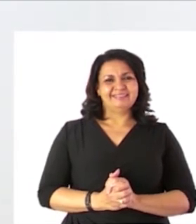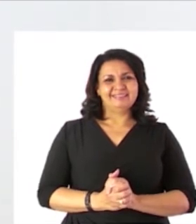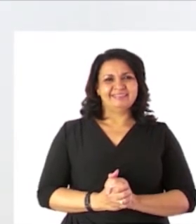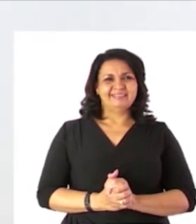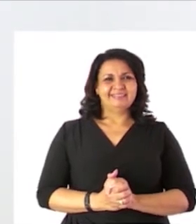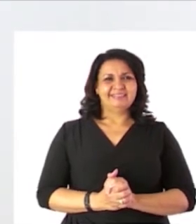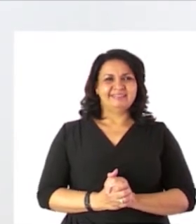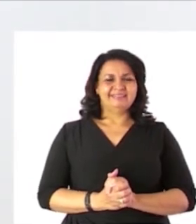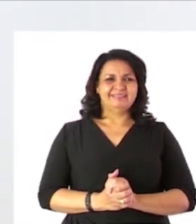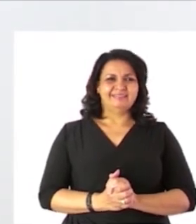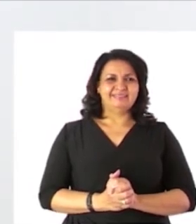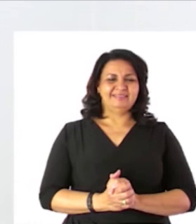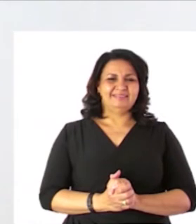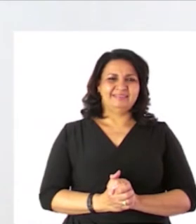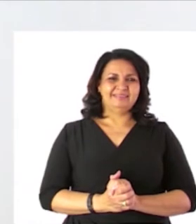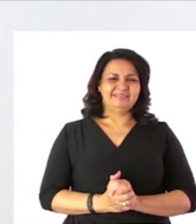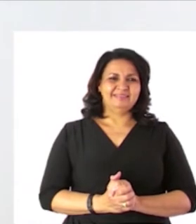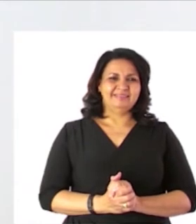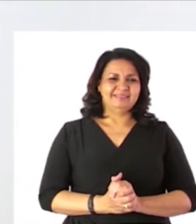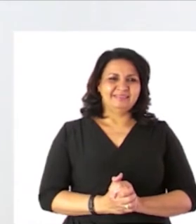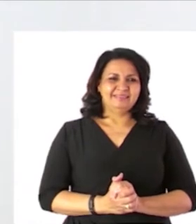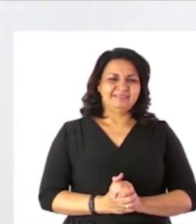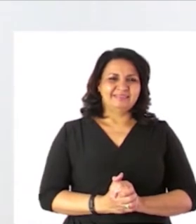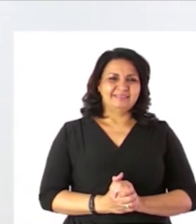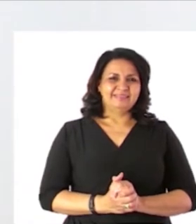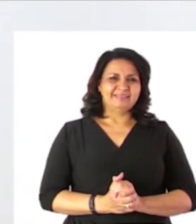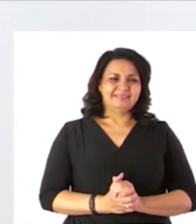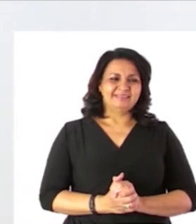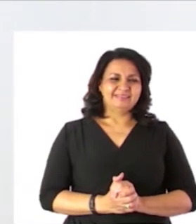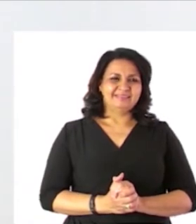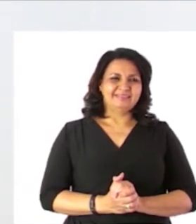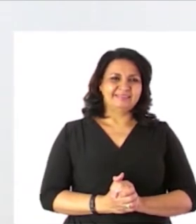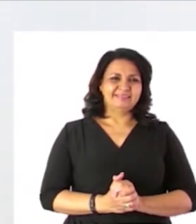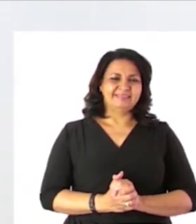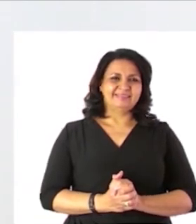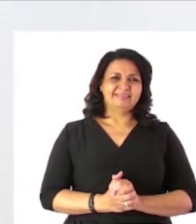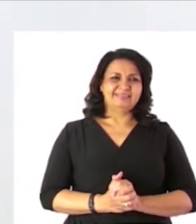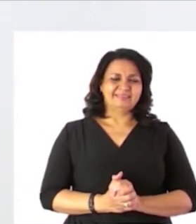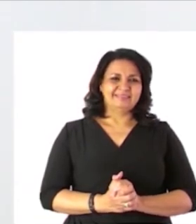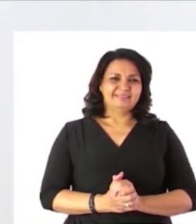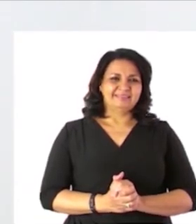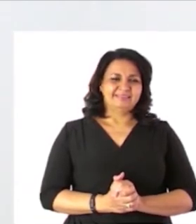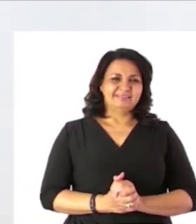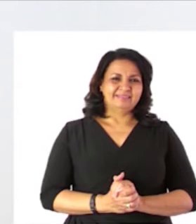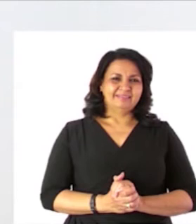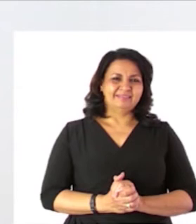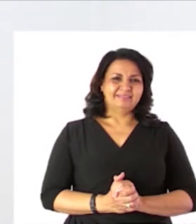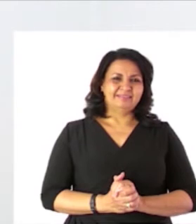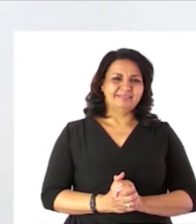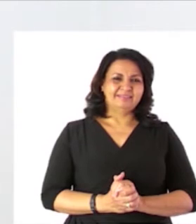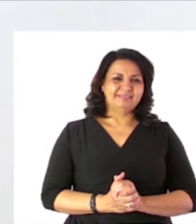hearing. Sense of taste. You can see with our eyes, that's helping us to see